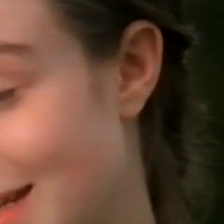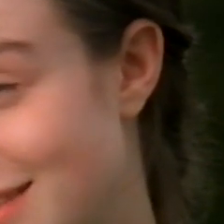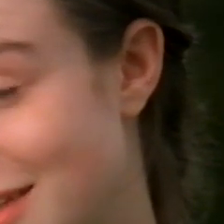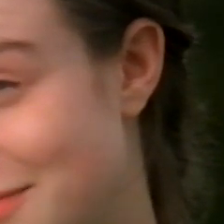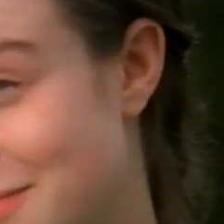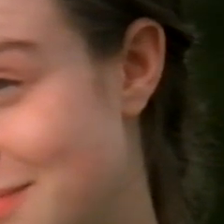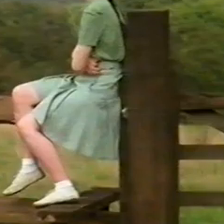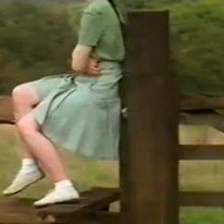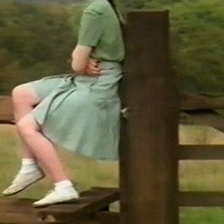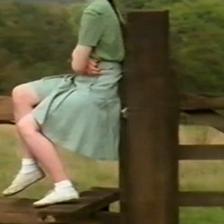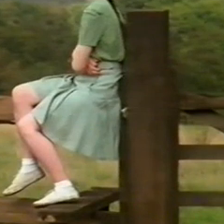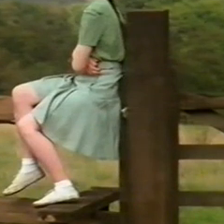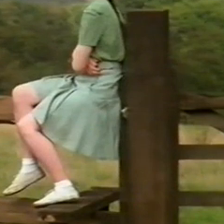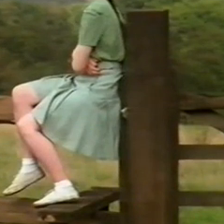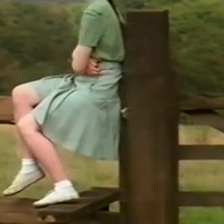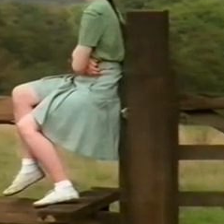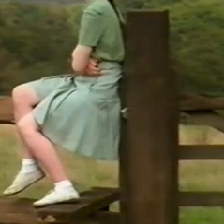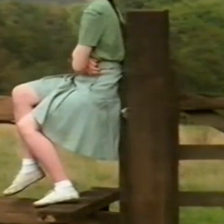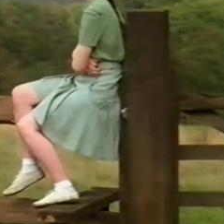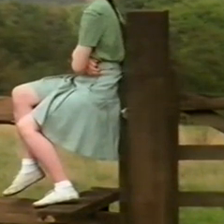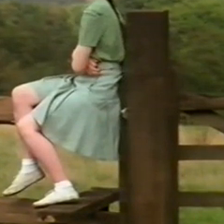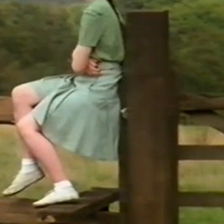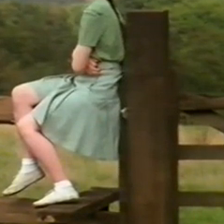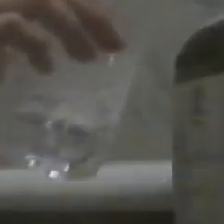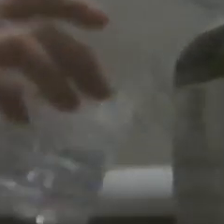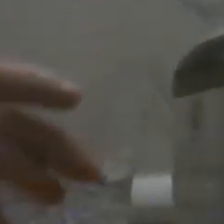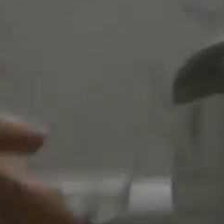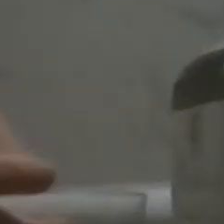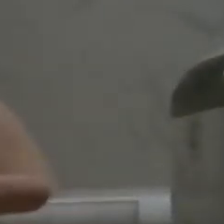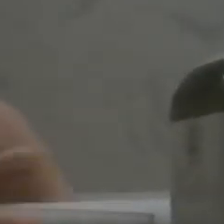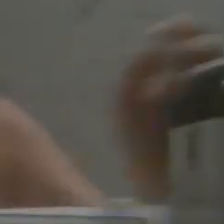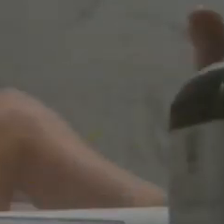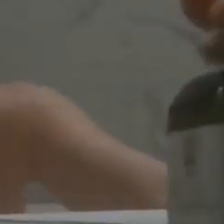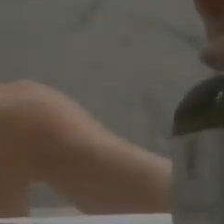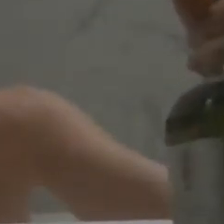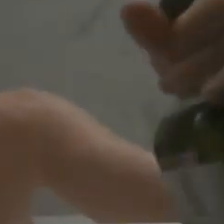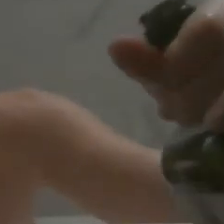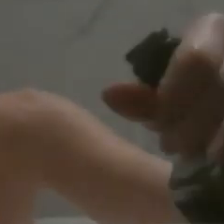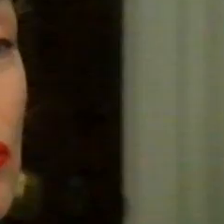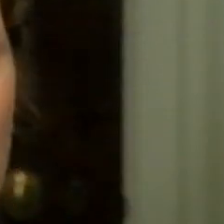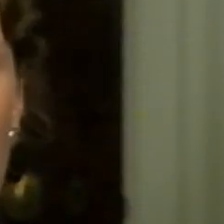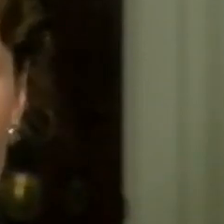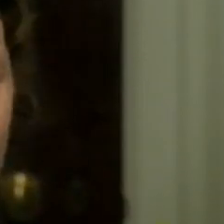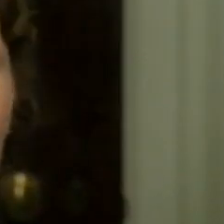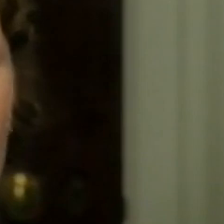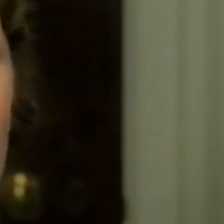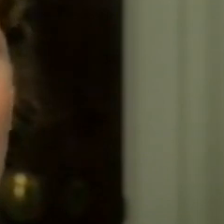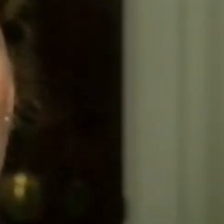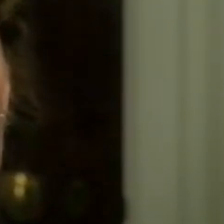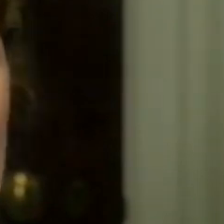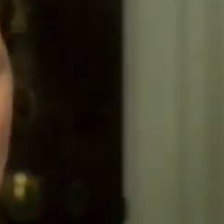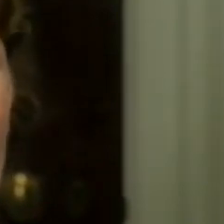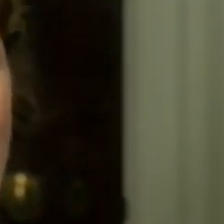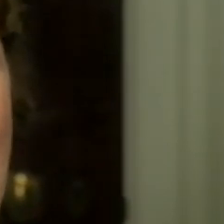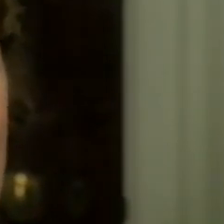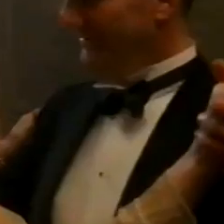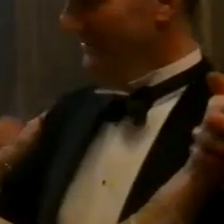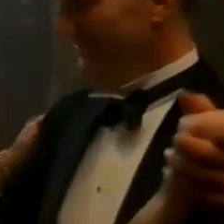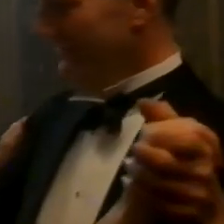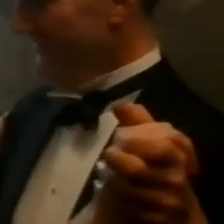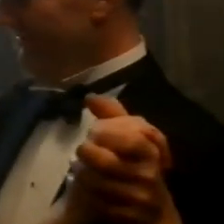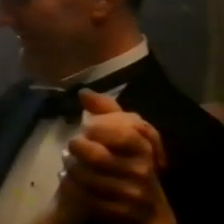should stay a painter. Most other grown-ups could agree with you. Their fears. I really don't feel up to another